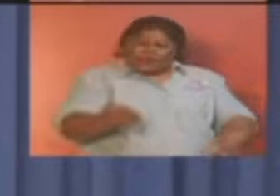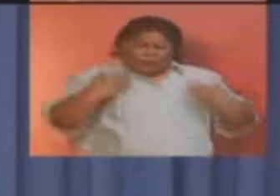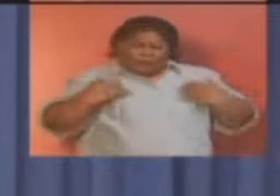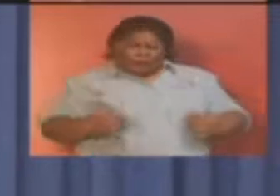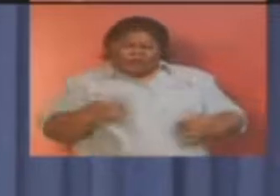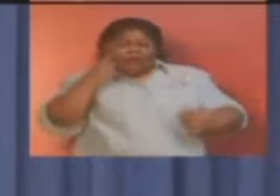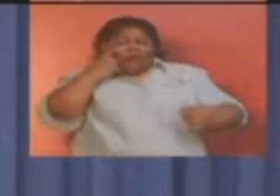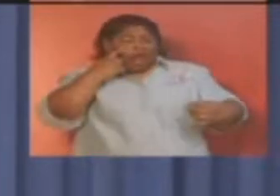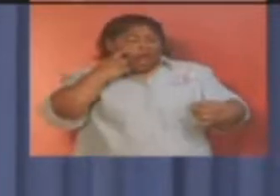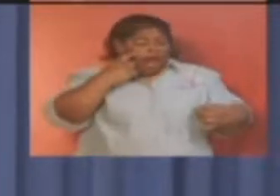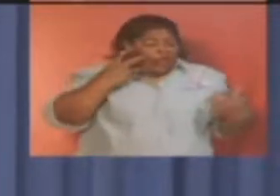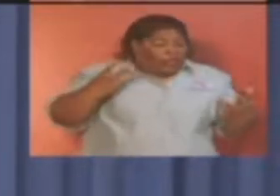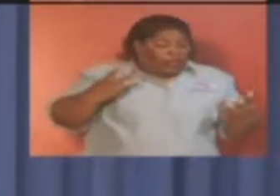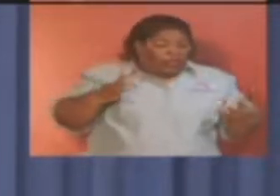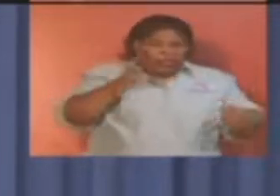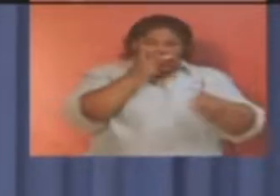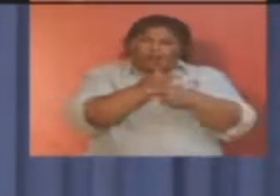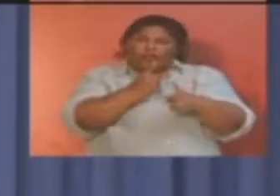be careful what you wish for.